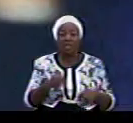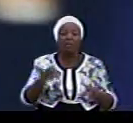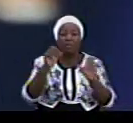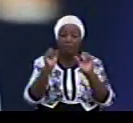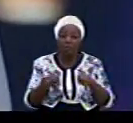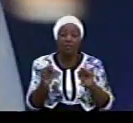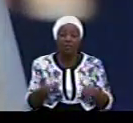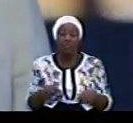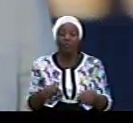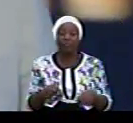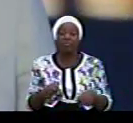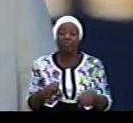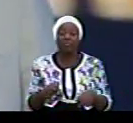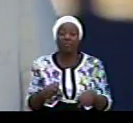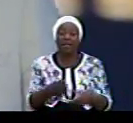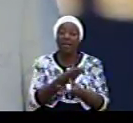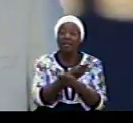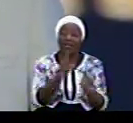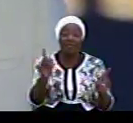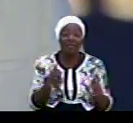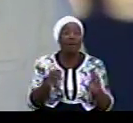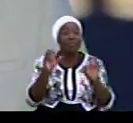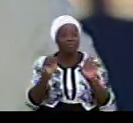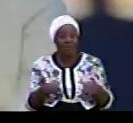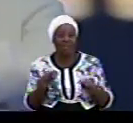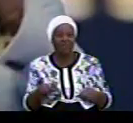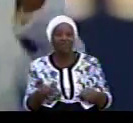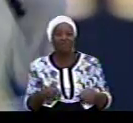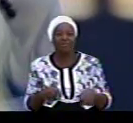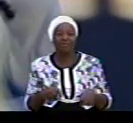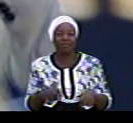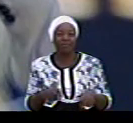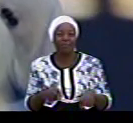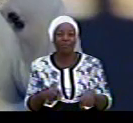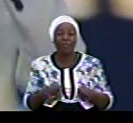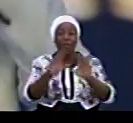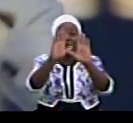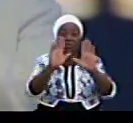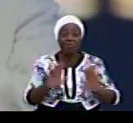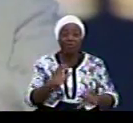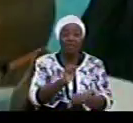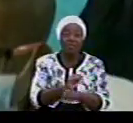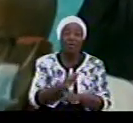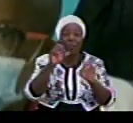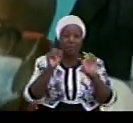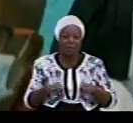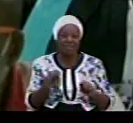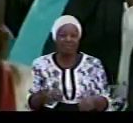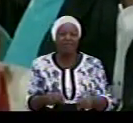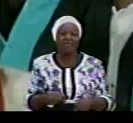possible. Deliverance, possible. Miracle, possible.